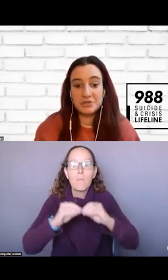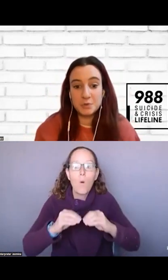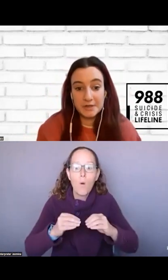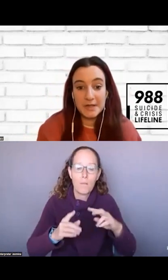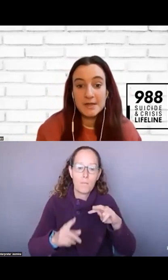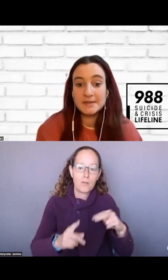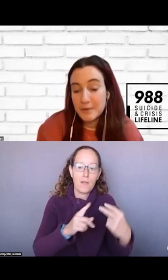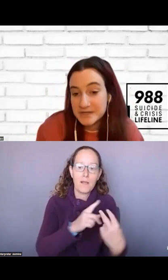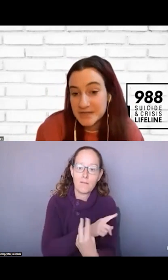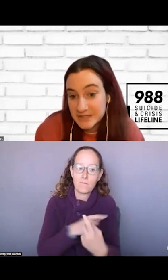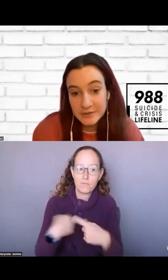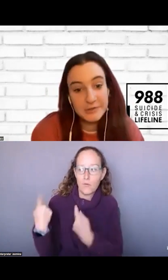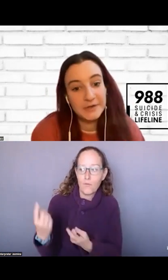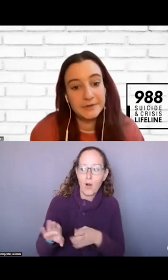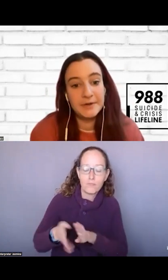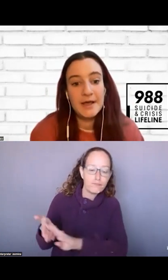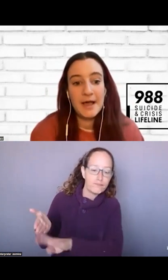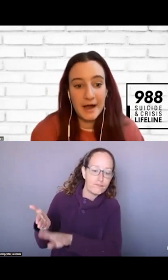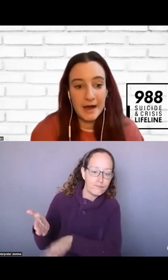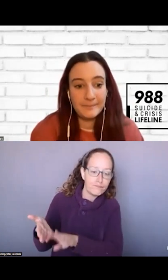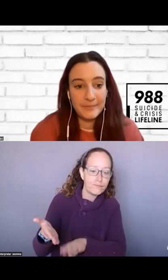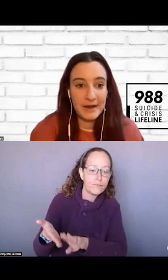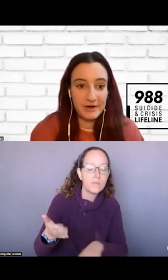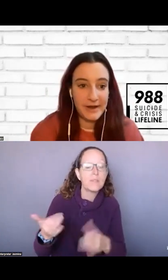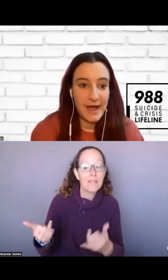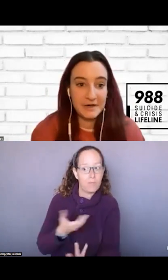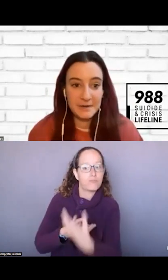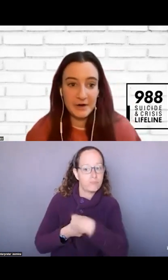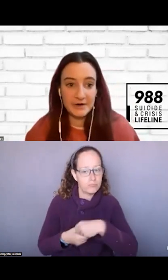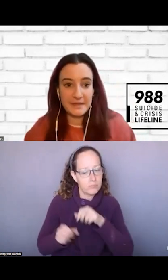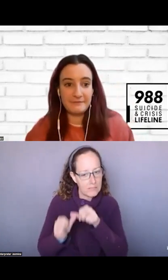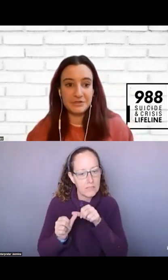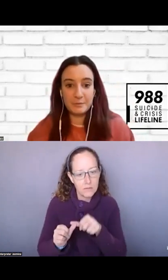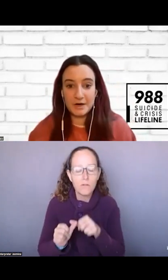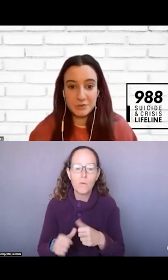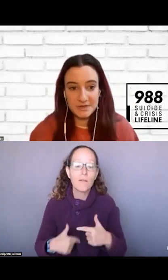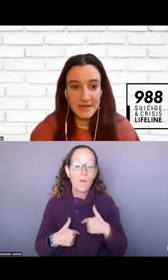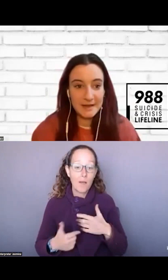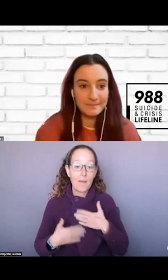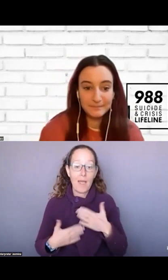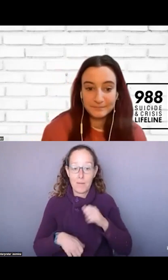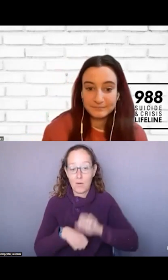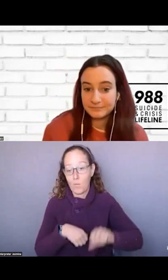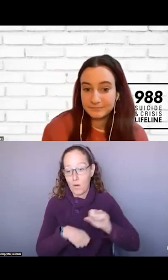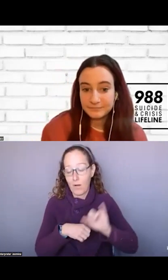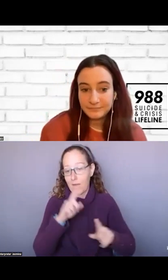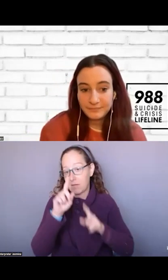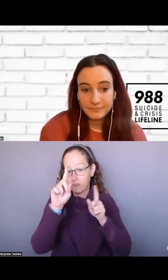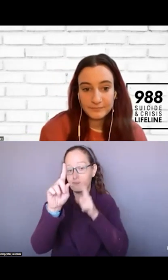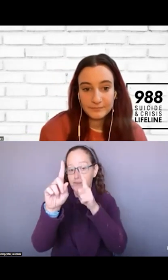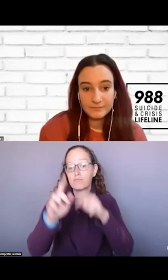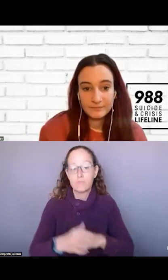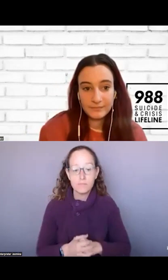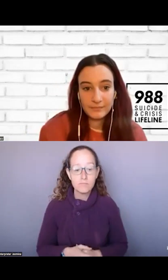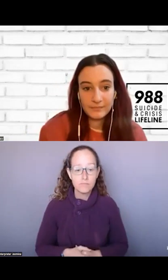table historically that we need to continue to include. And I'm very happy to be part of the effort to work towards that.